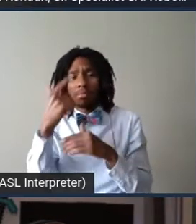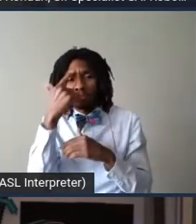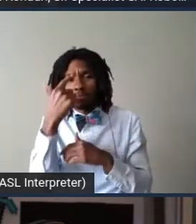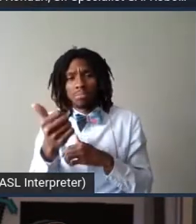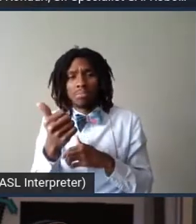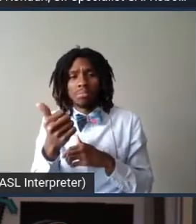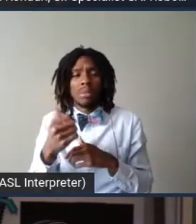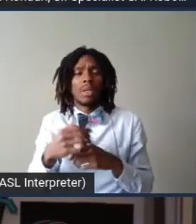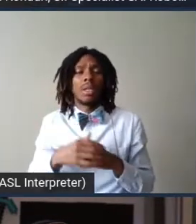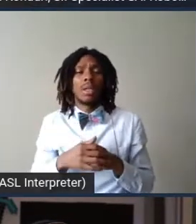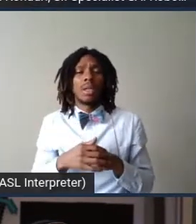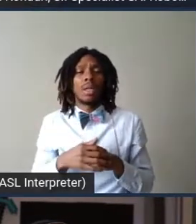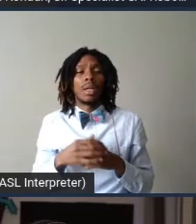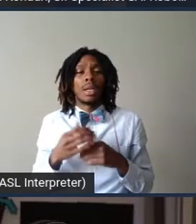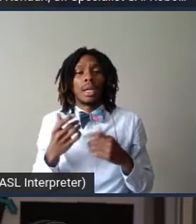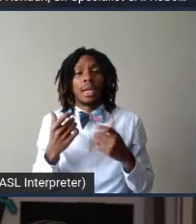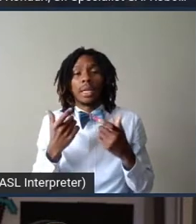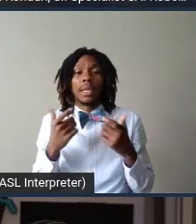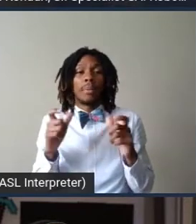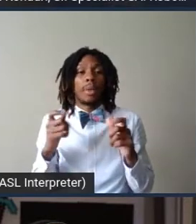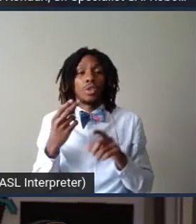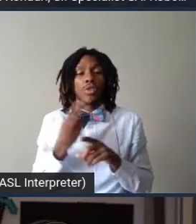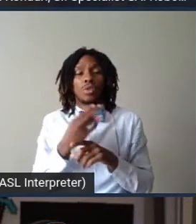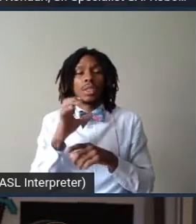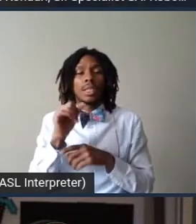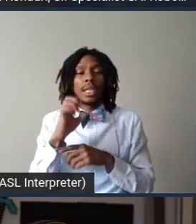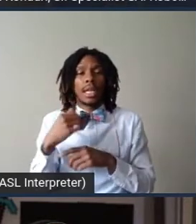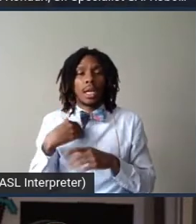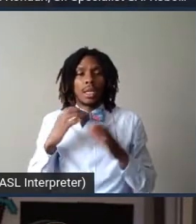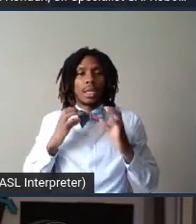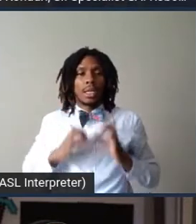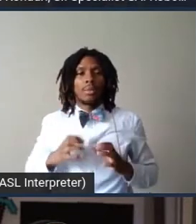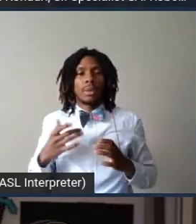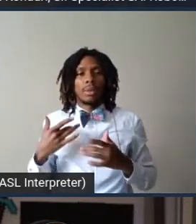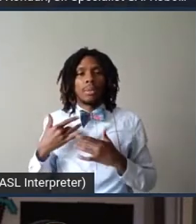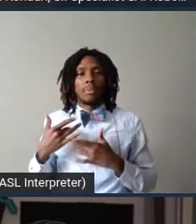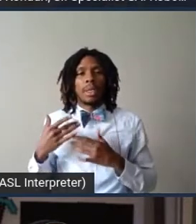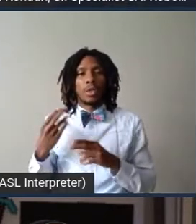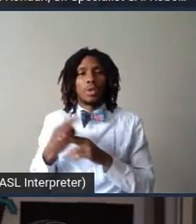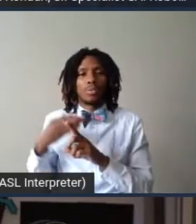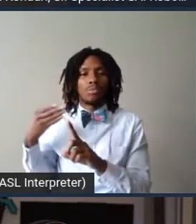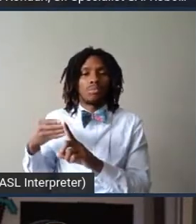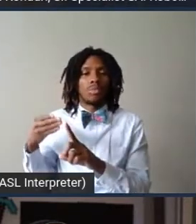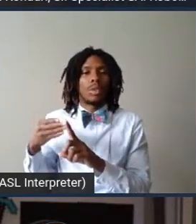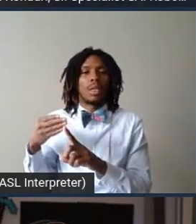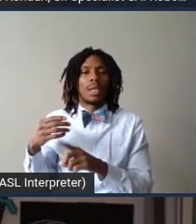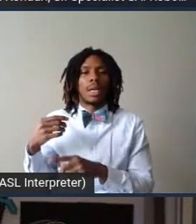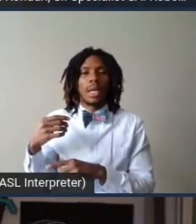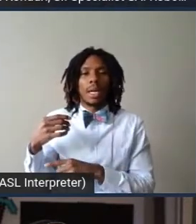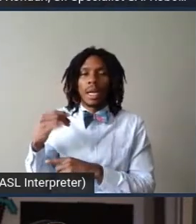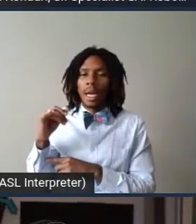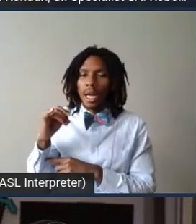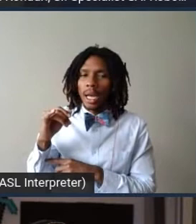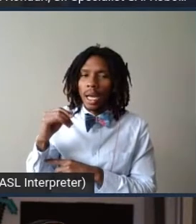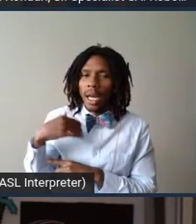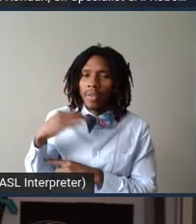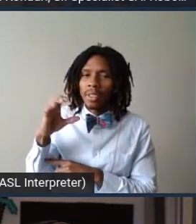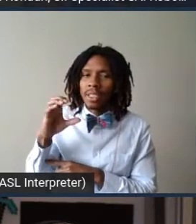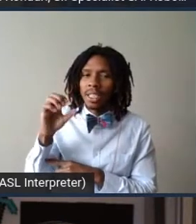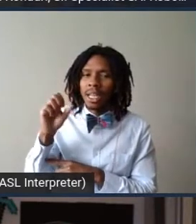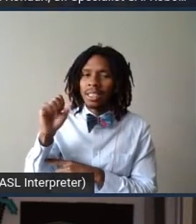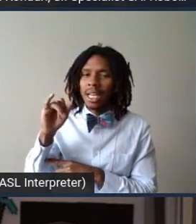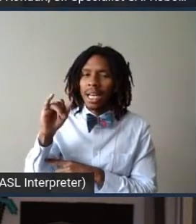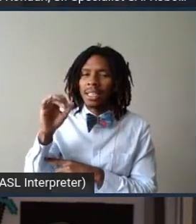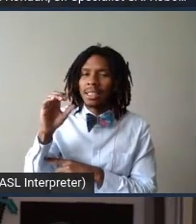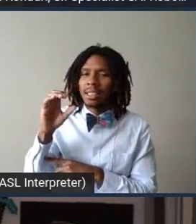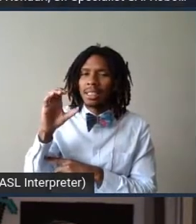biggest use case that one of our customer uses that I really like is iRobot has a CI/CD setup